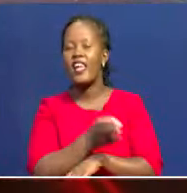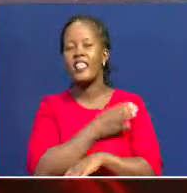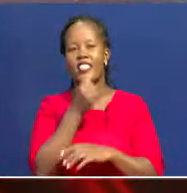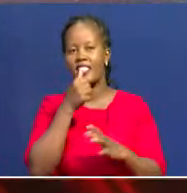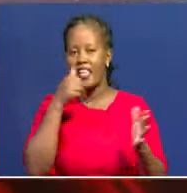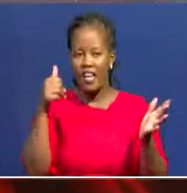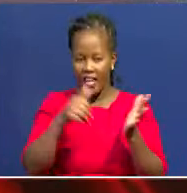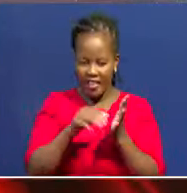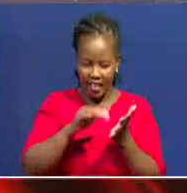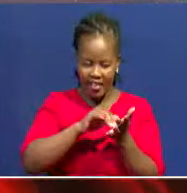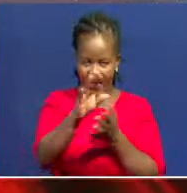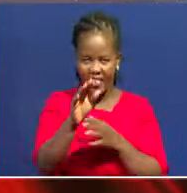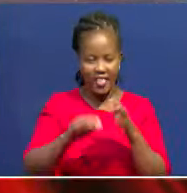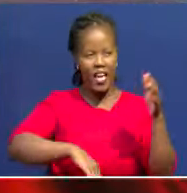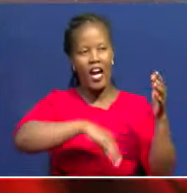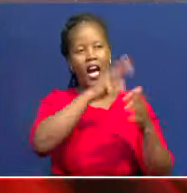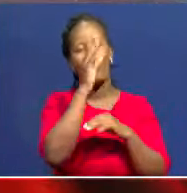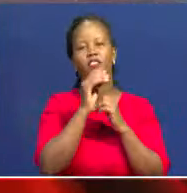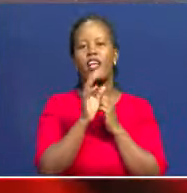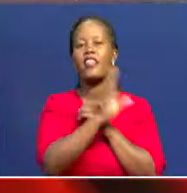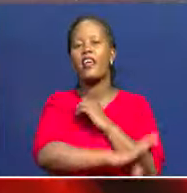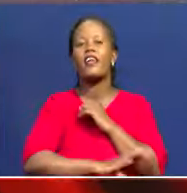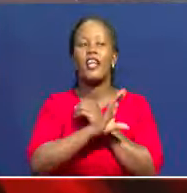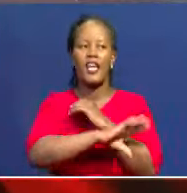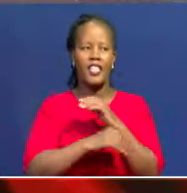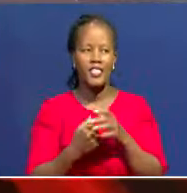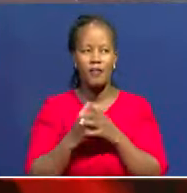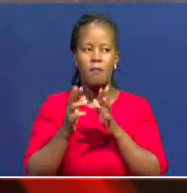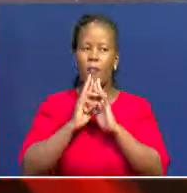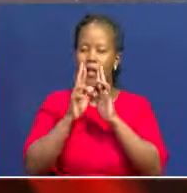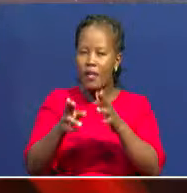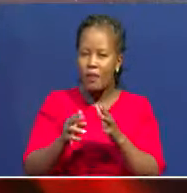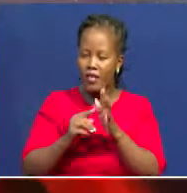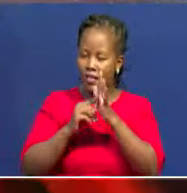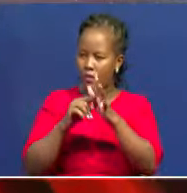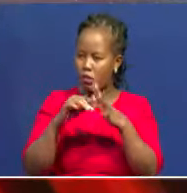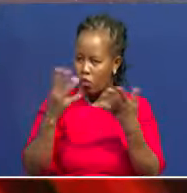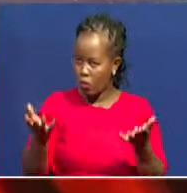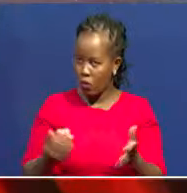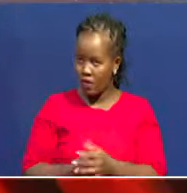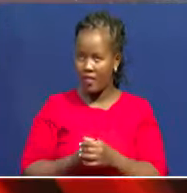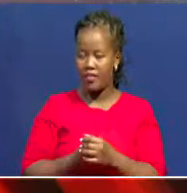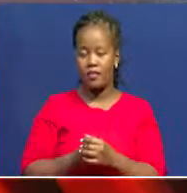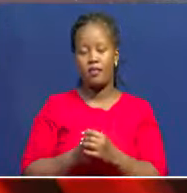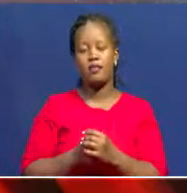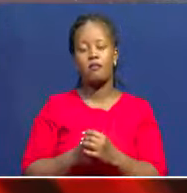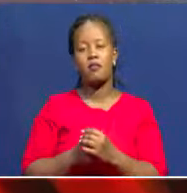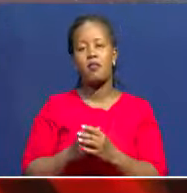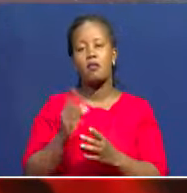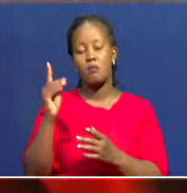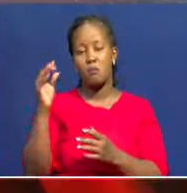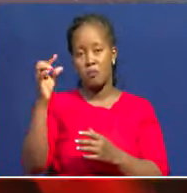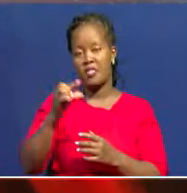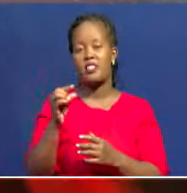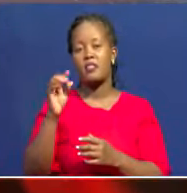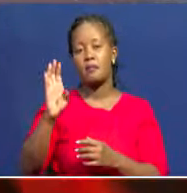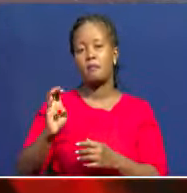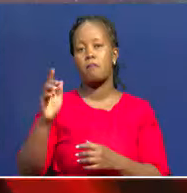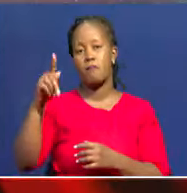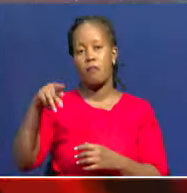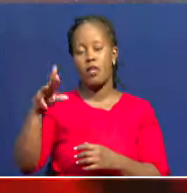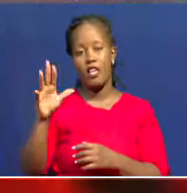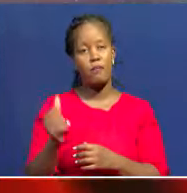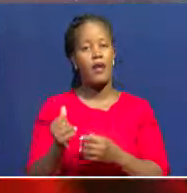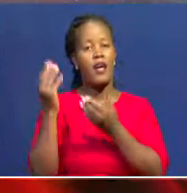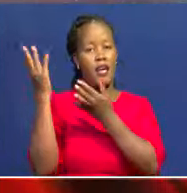to the committee. As Abdiaziz Hashim now tells us, the CS and the EPRA DG are expected to appear before the committee next week